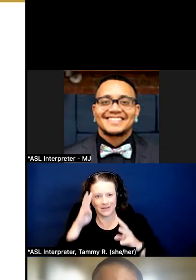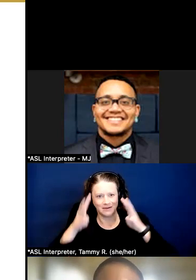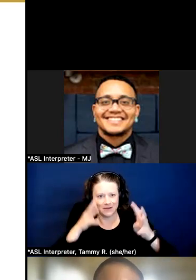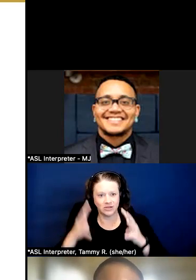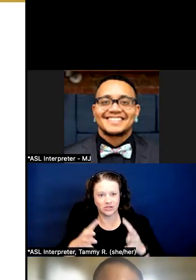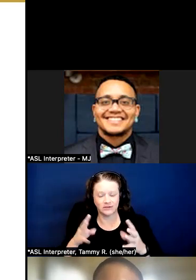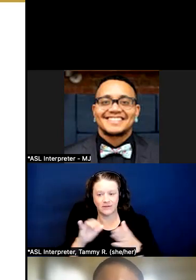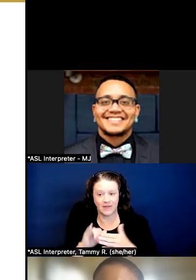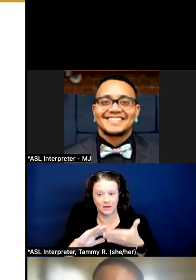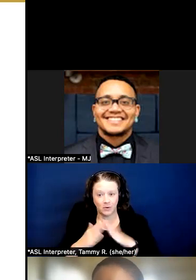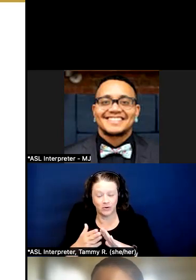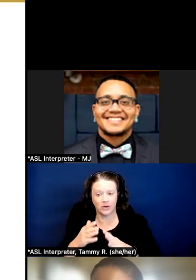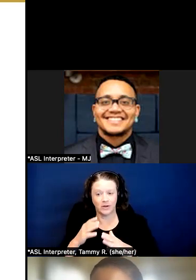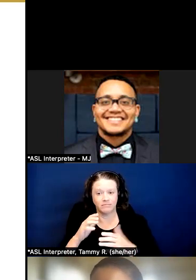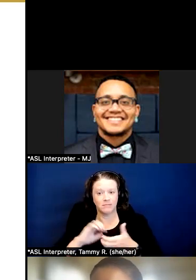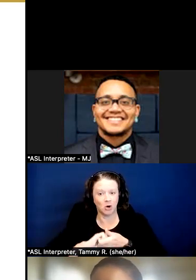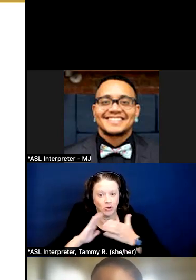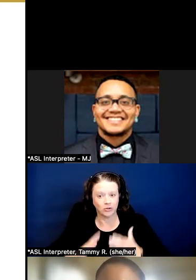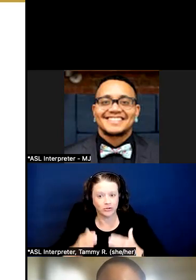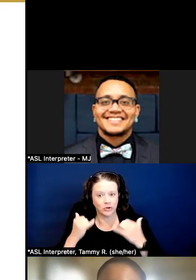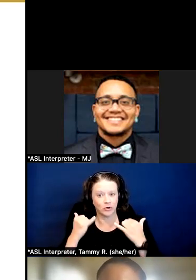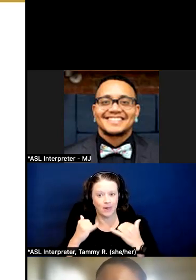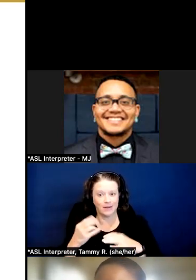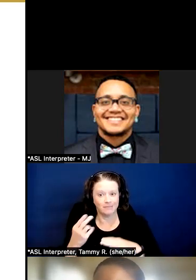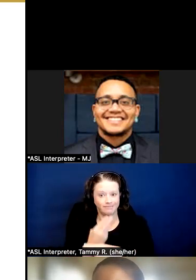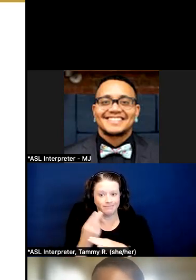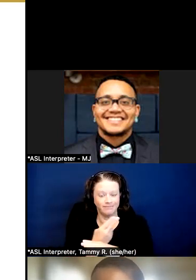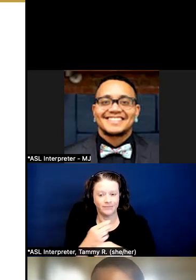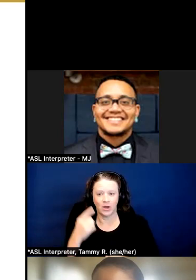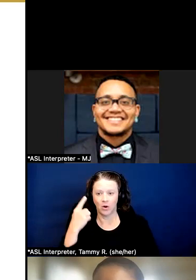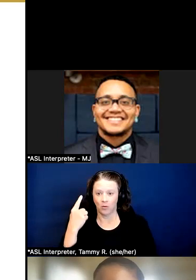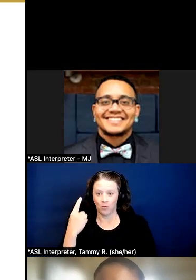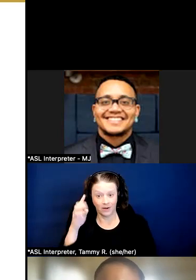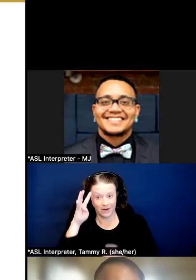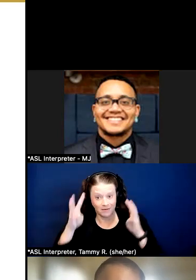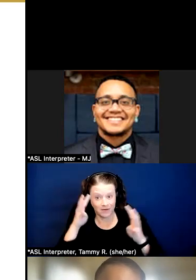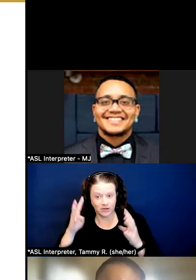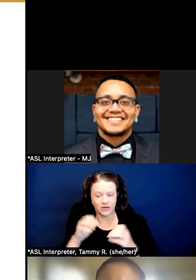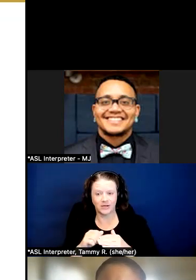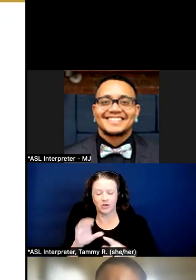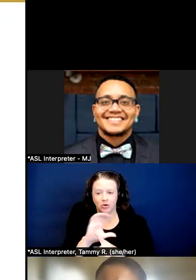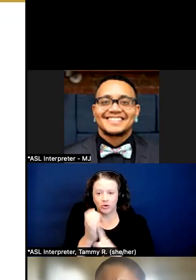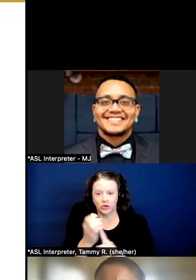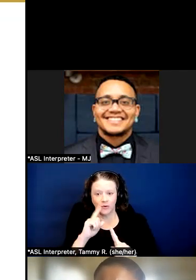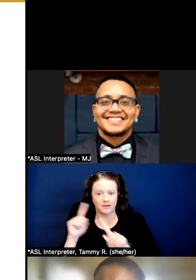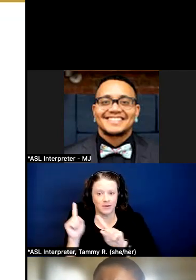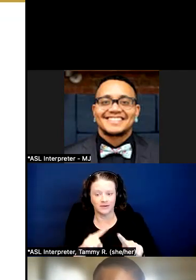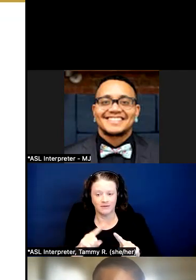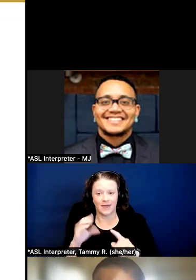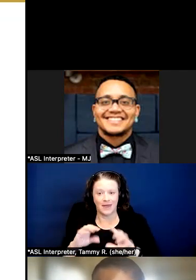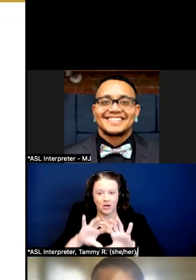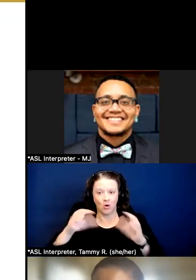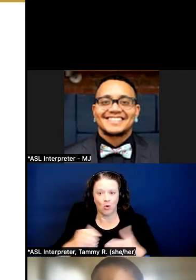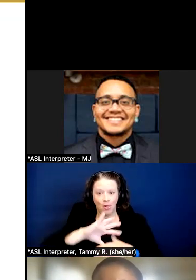partners. One of these innovations is culturally responsive and holistic on-site service